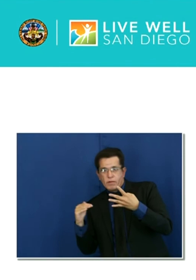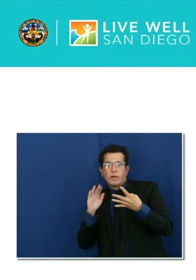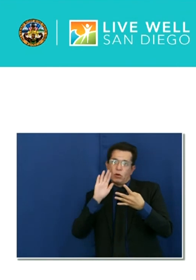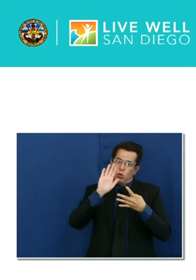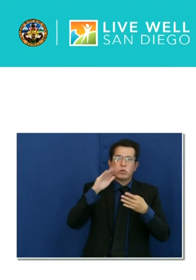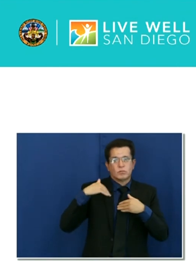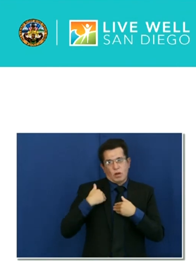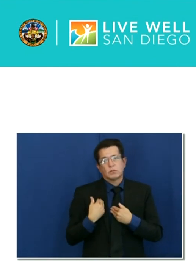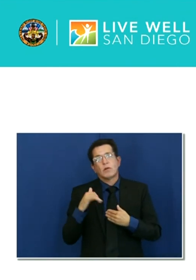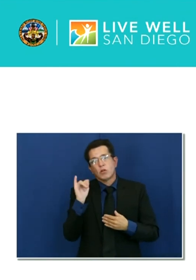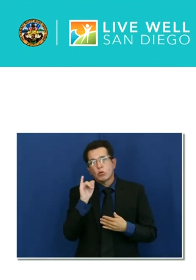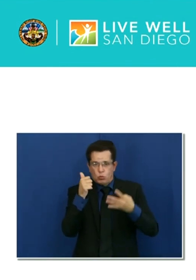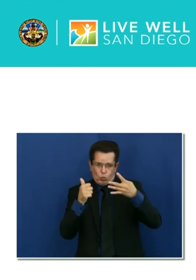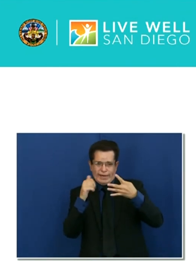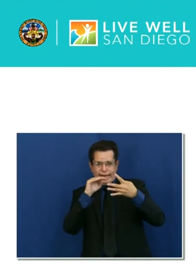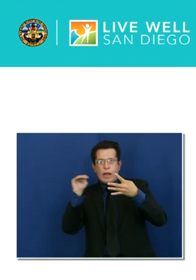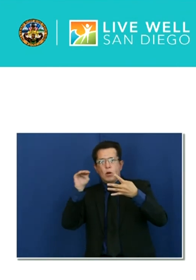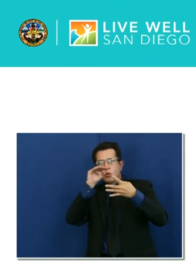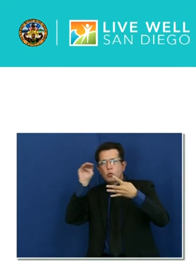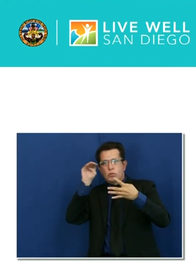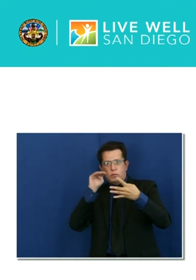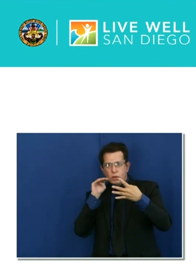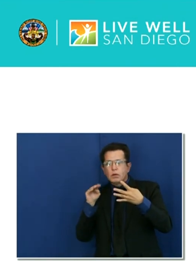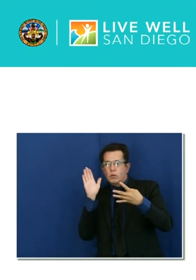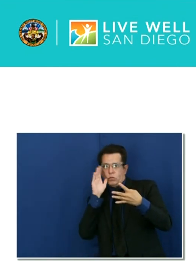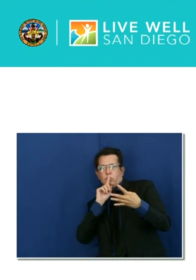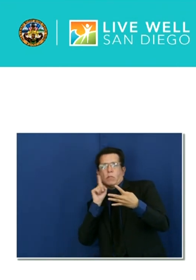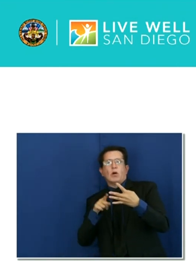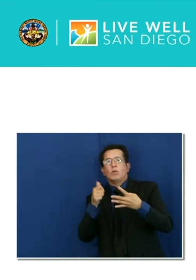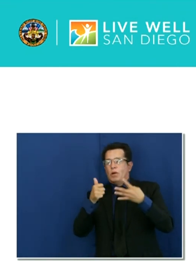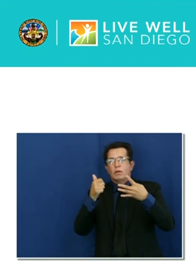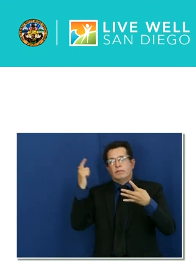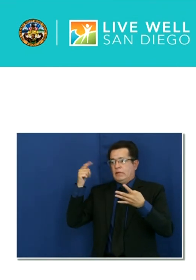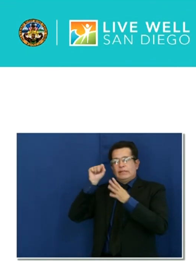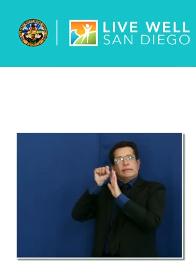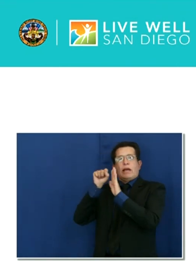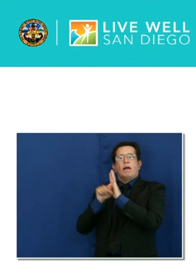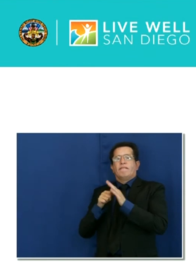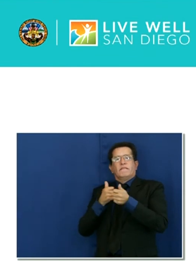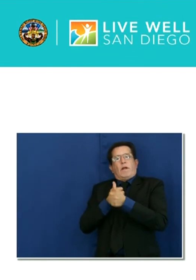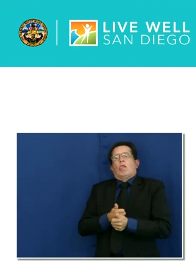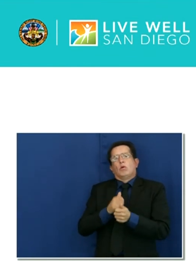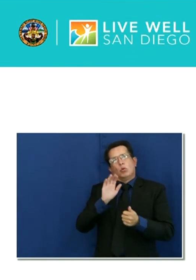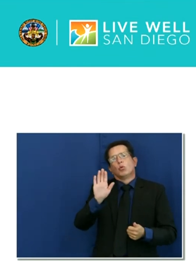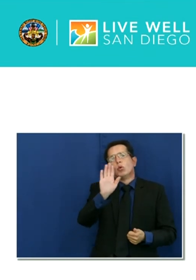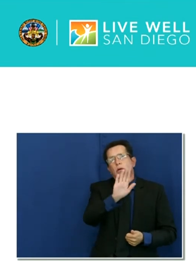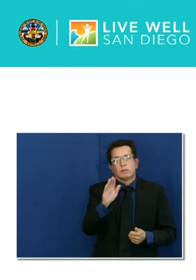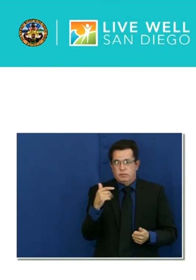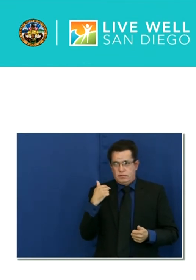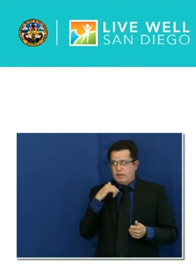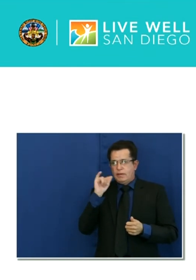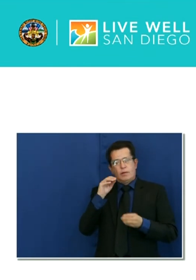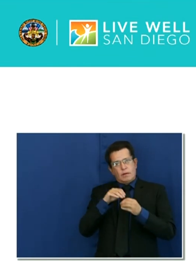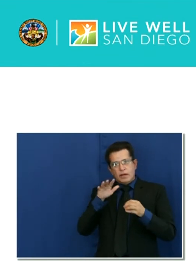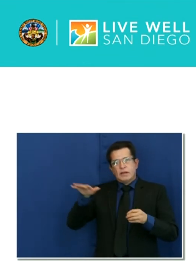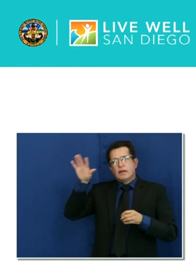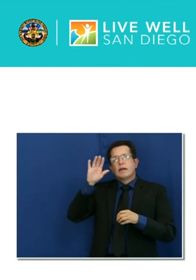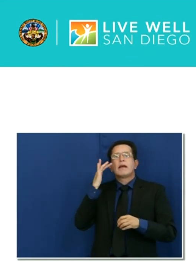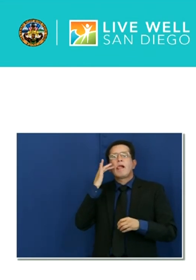a say in our tier placement, much more than the state, much more than Californians who live in